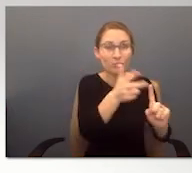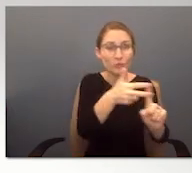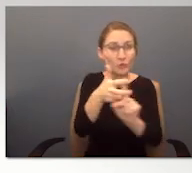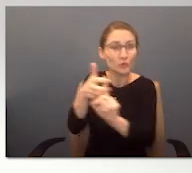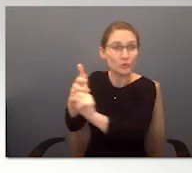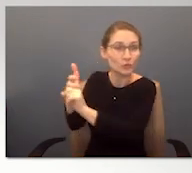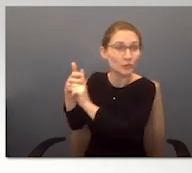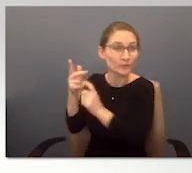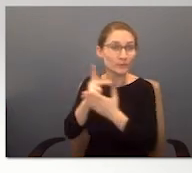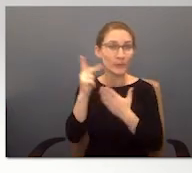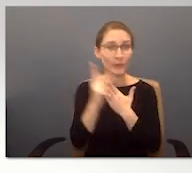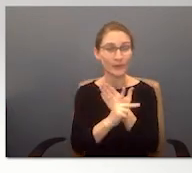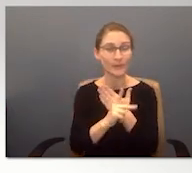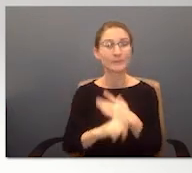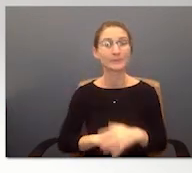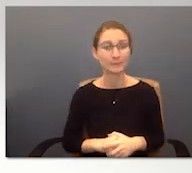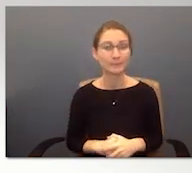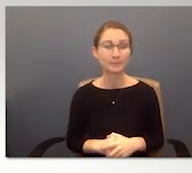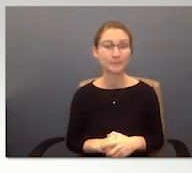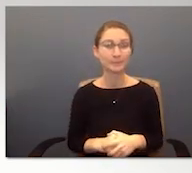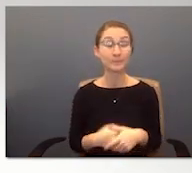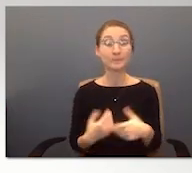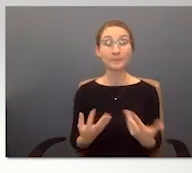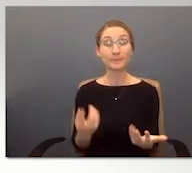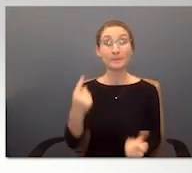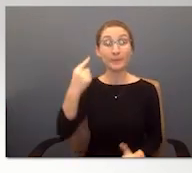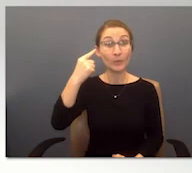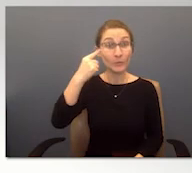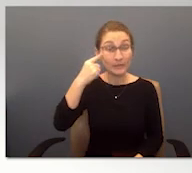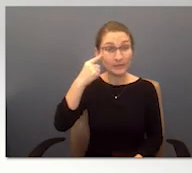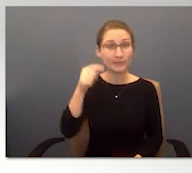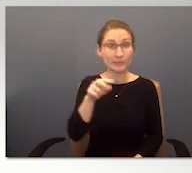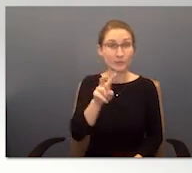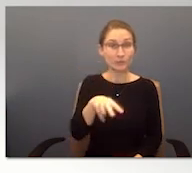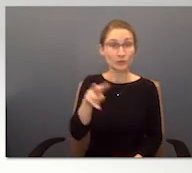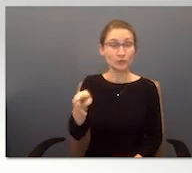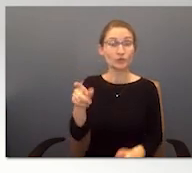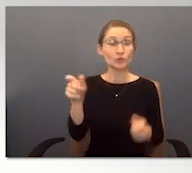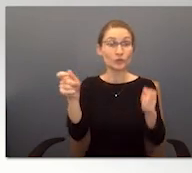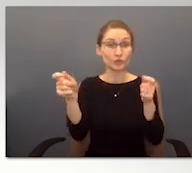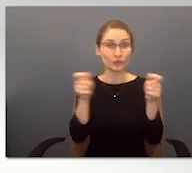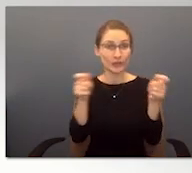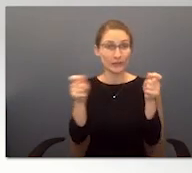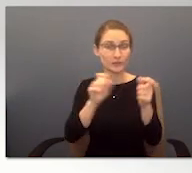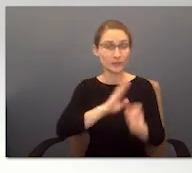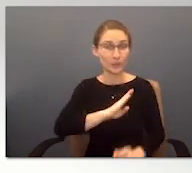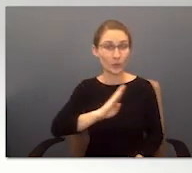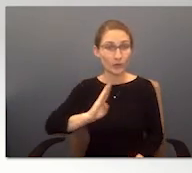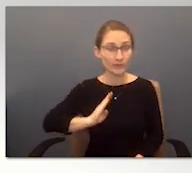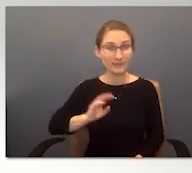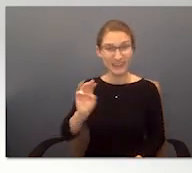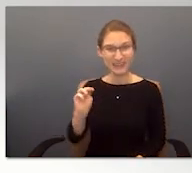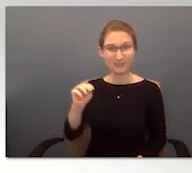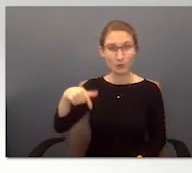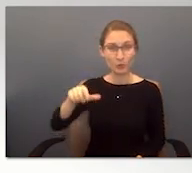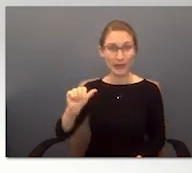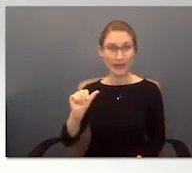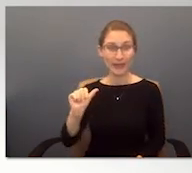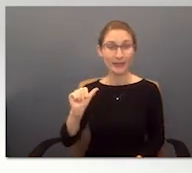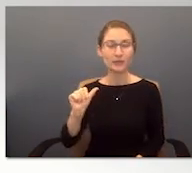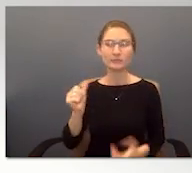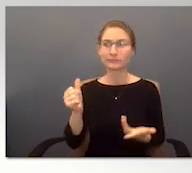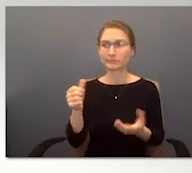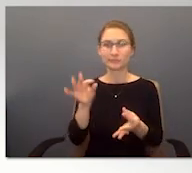in a recruitment program. We think that our 22 regulation boards, our regulatory boards, the MQA that I talked